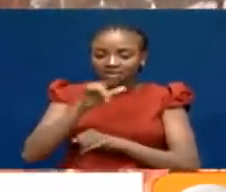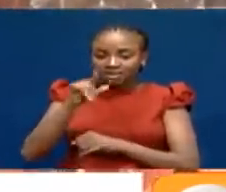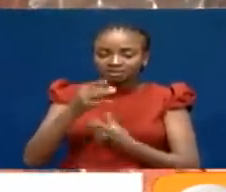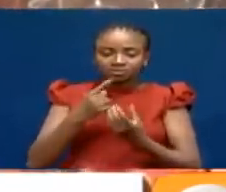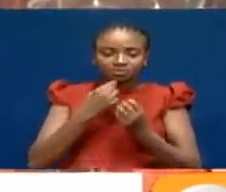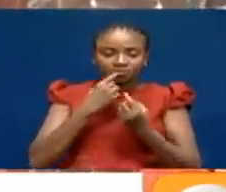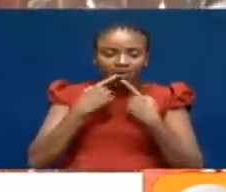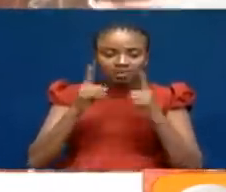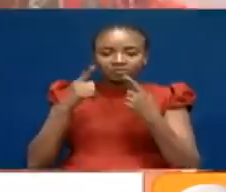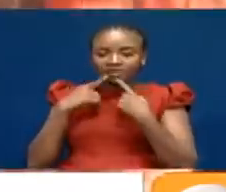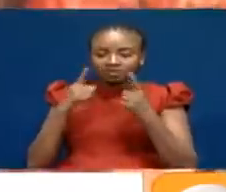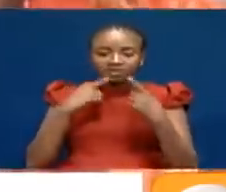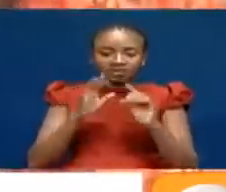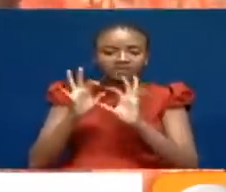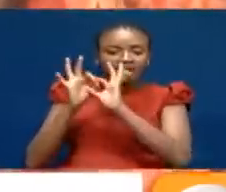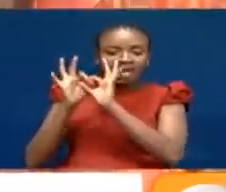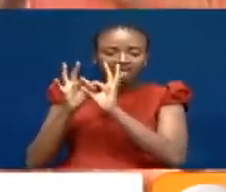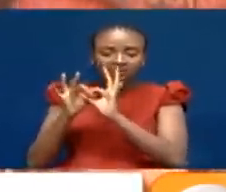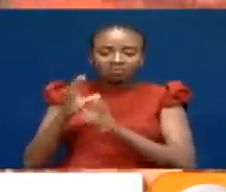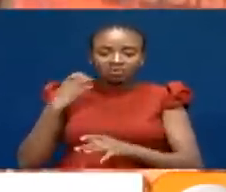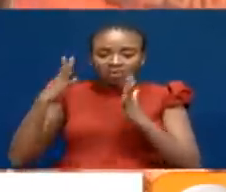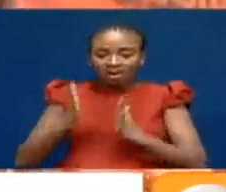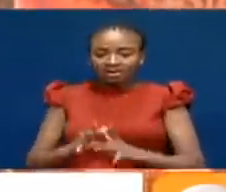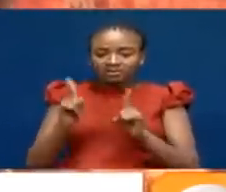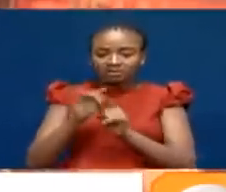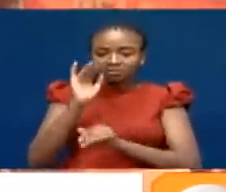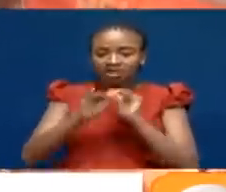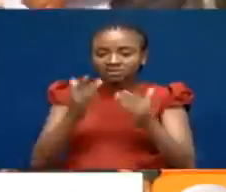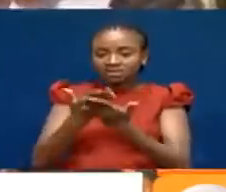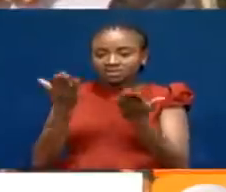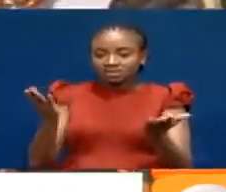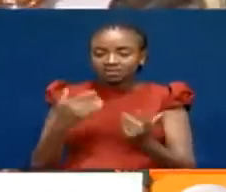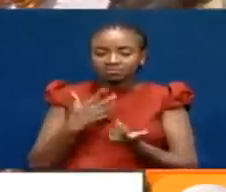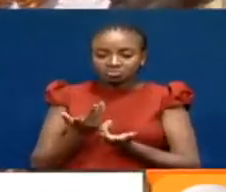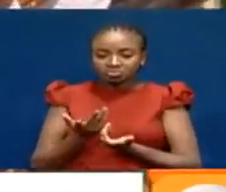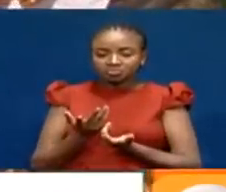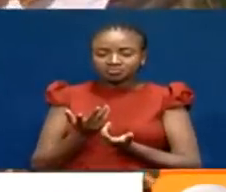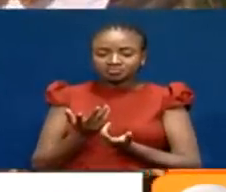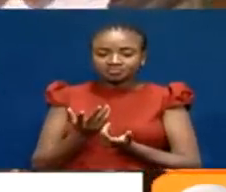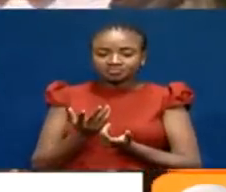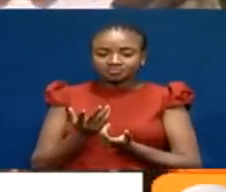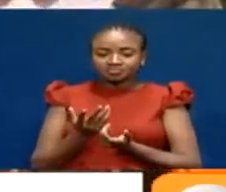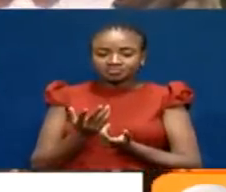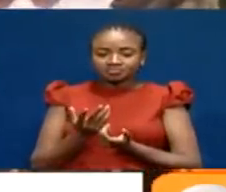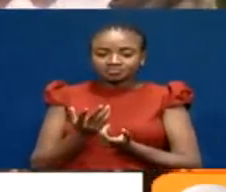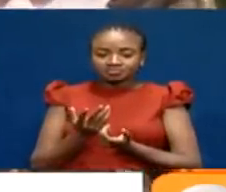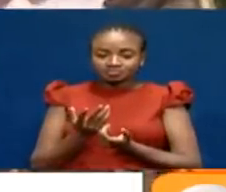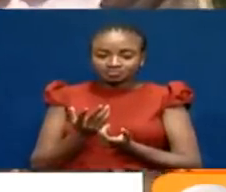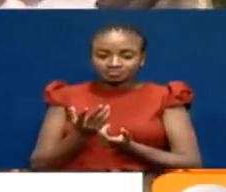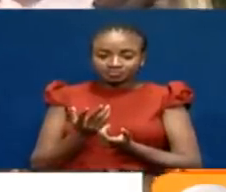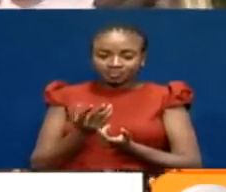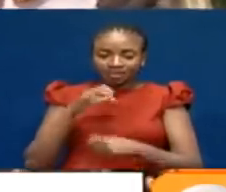unveil Azimio candidates for Nairobi and called on them to lock the vote. Majamidari yangu hapa